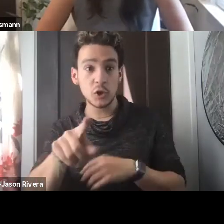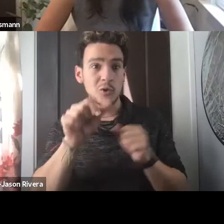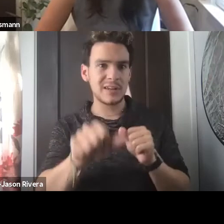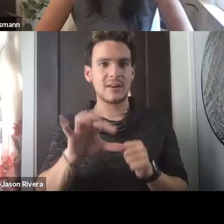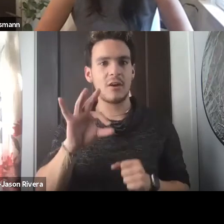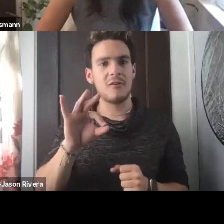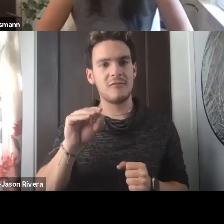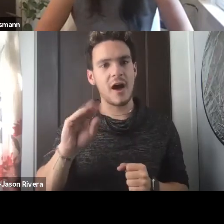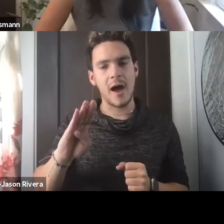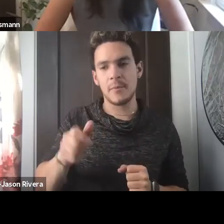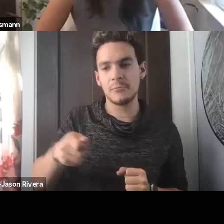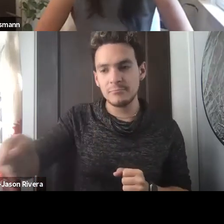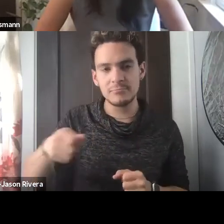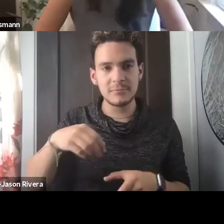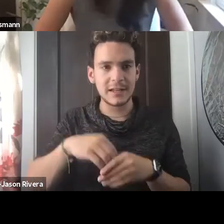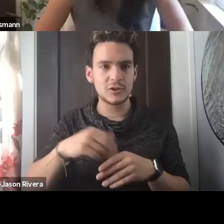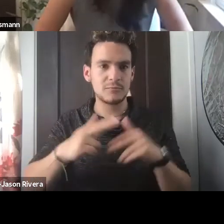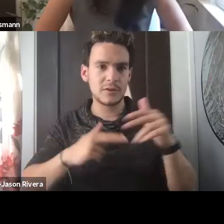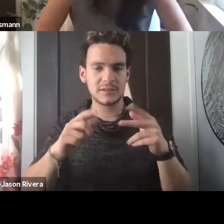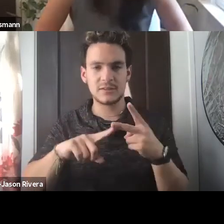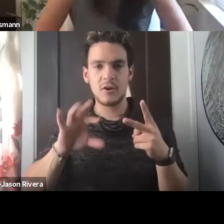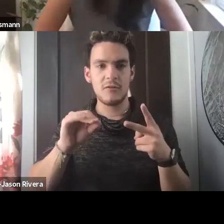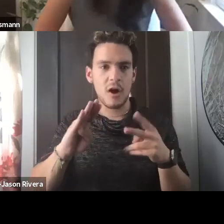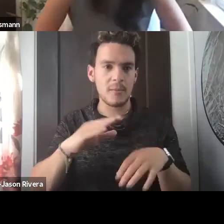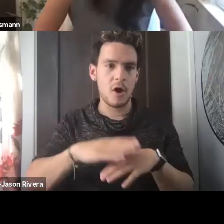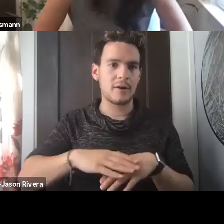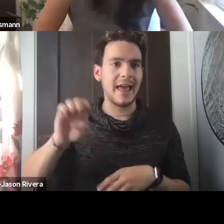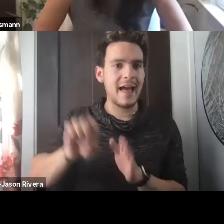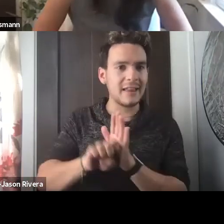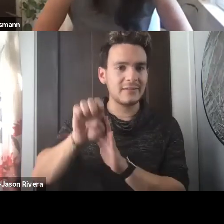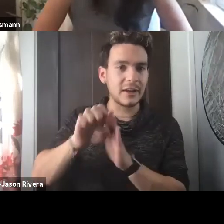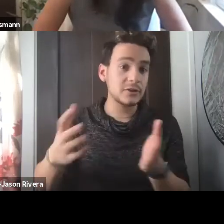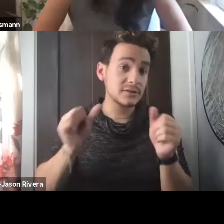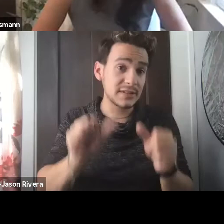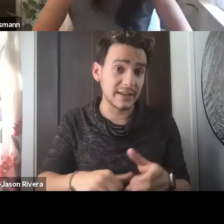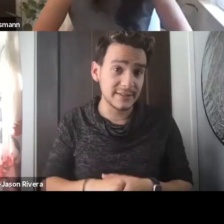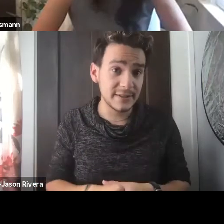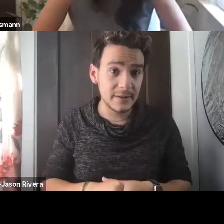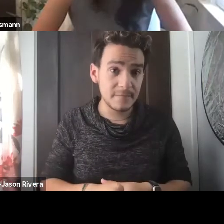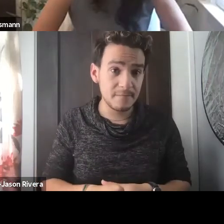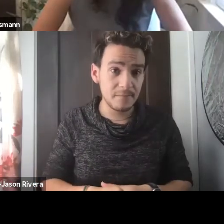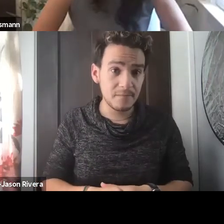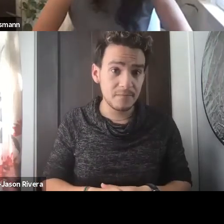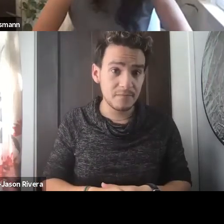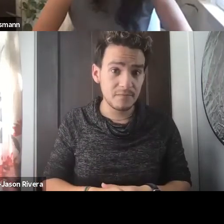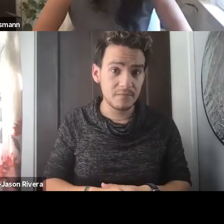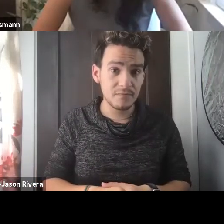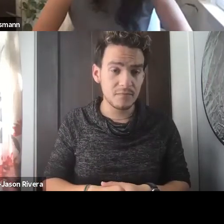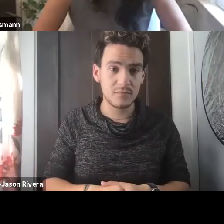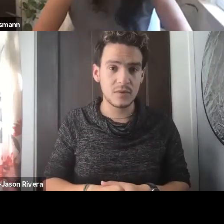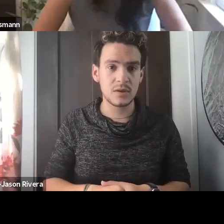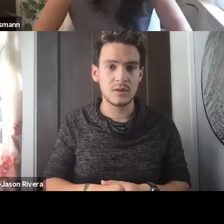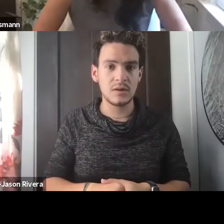into buildings, you can fob on your elevators, for example, which will take you to